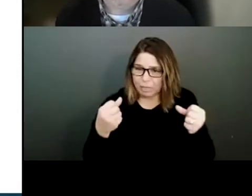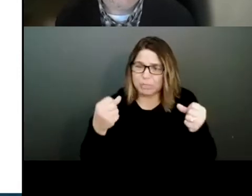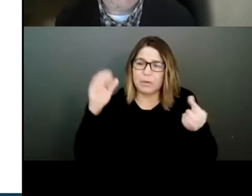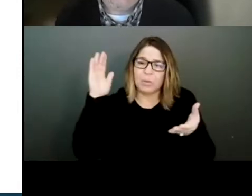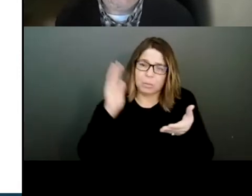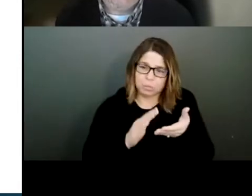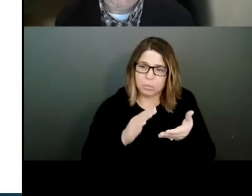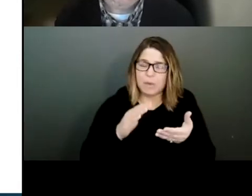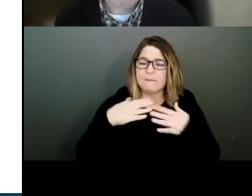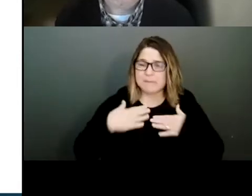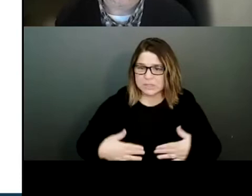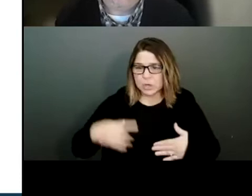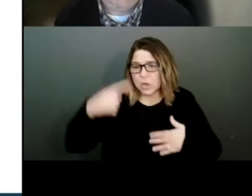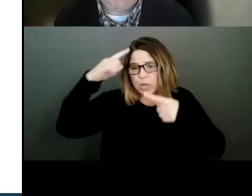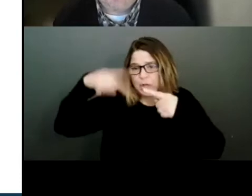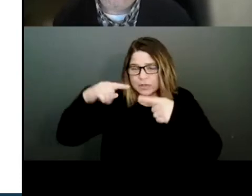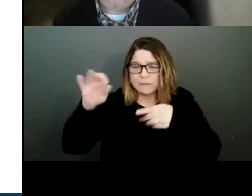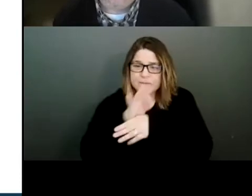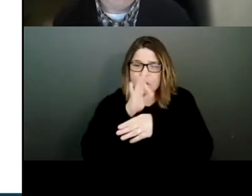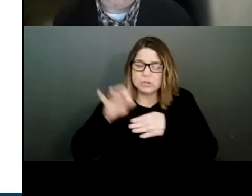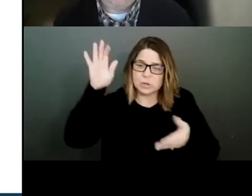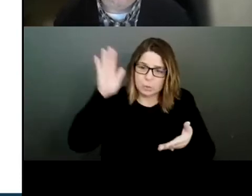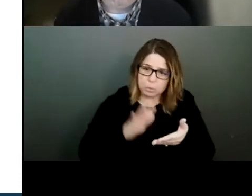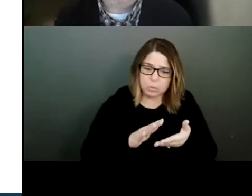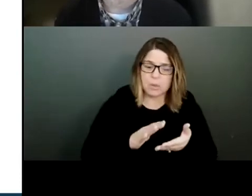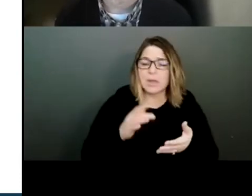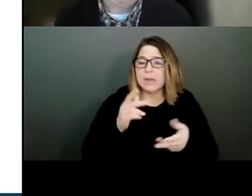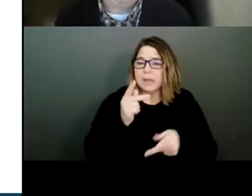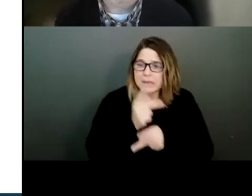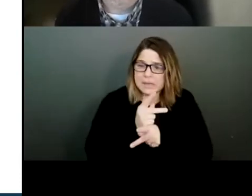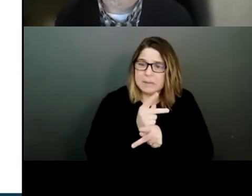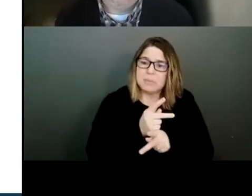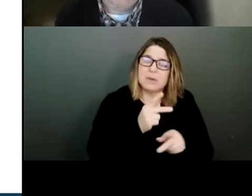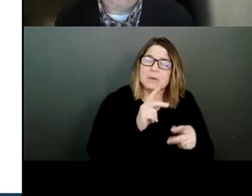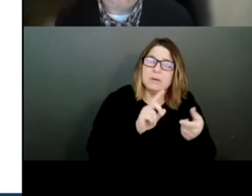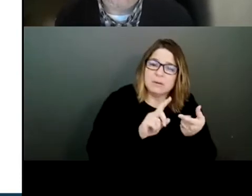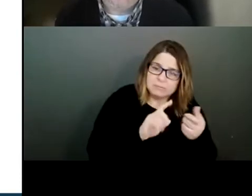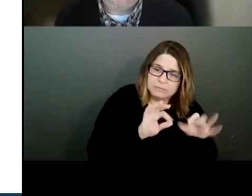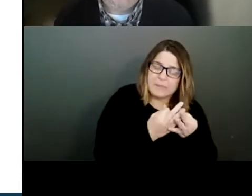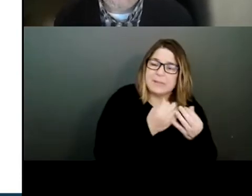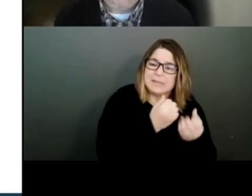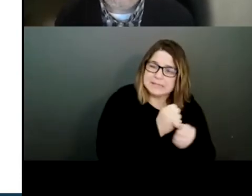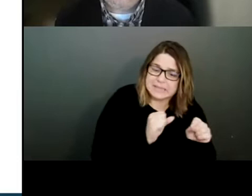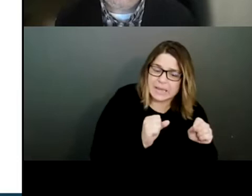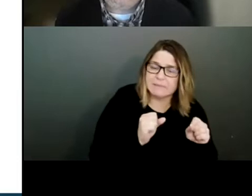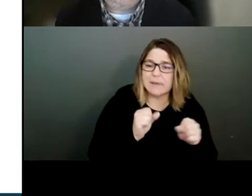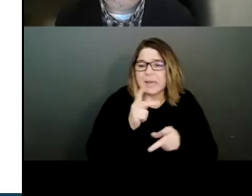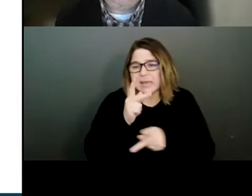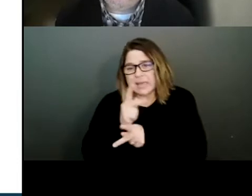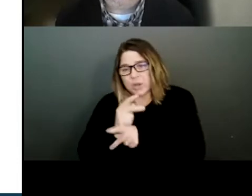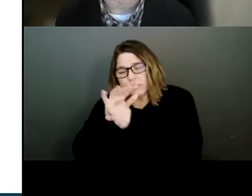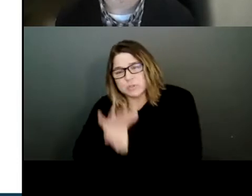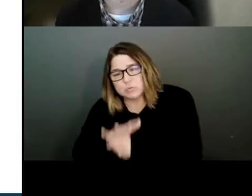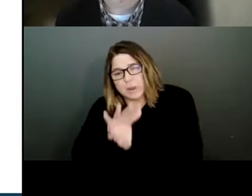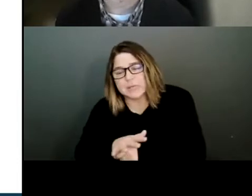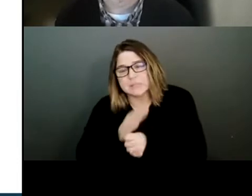cognitive functioning, keeping relatives safe, lack of caregiving support, and caregiver stress. Interesting, these